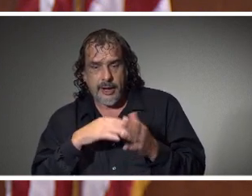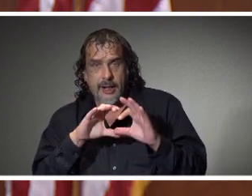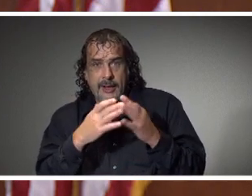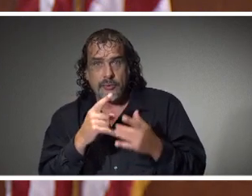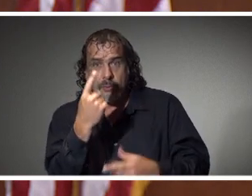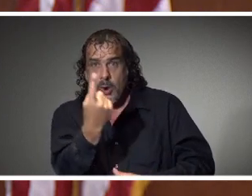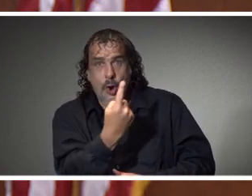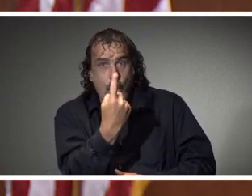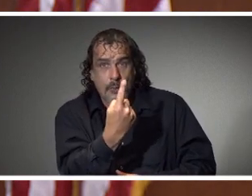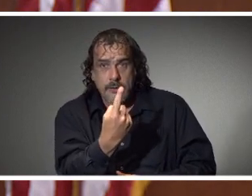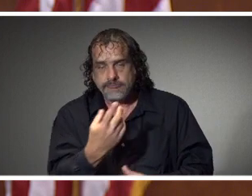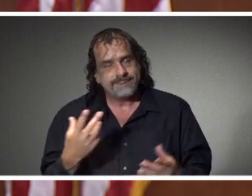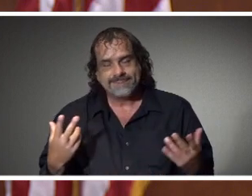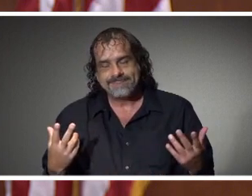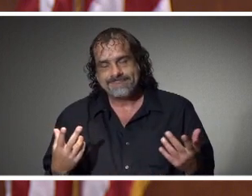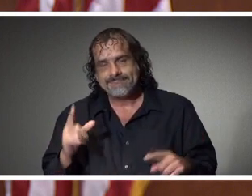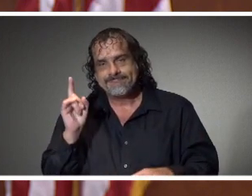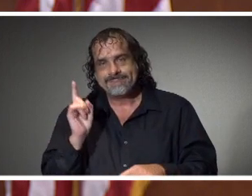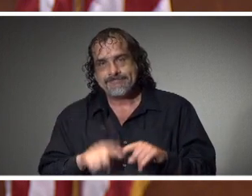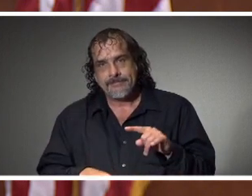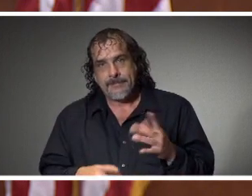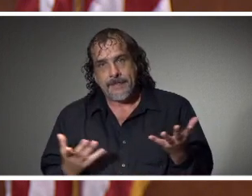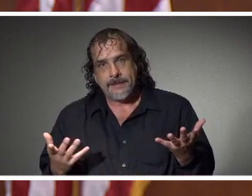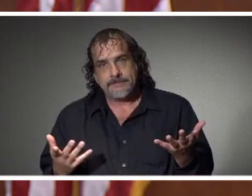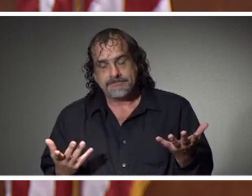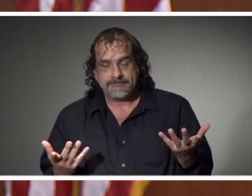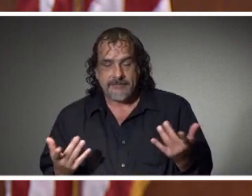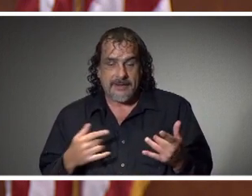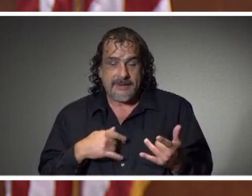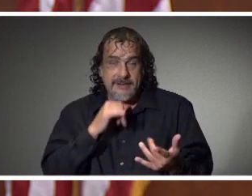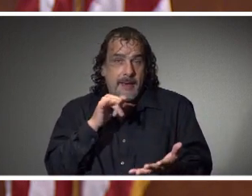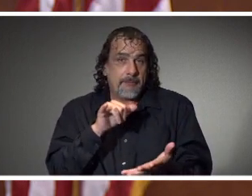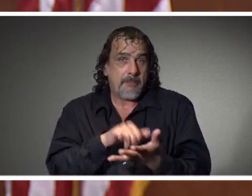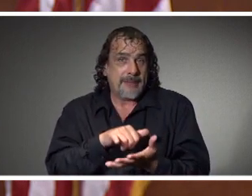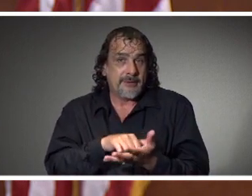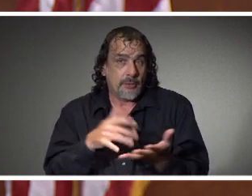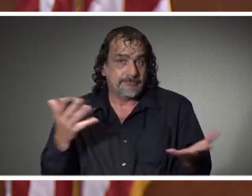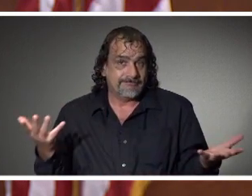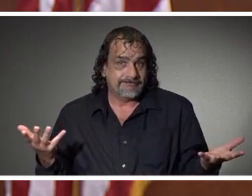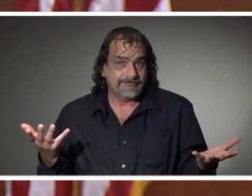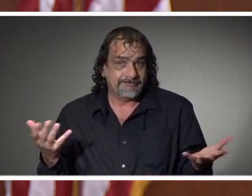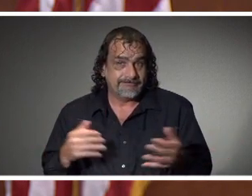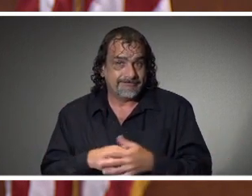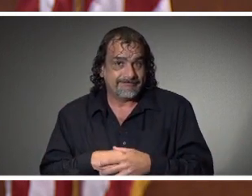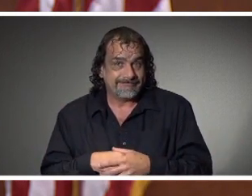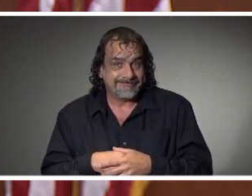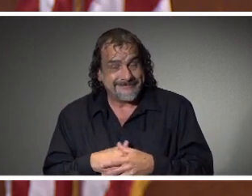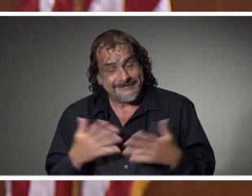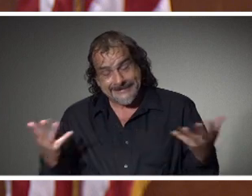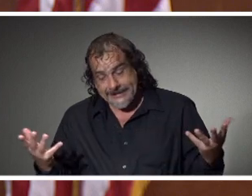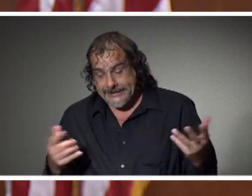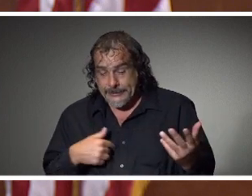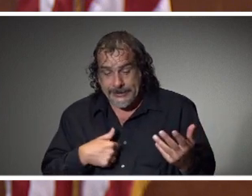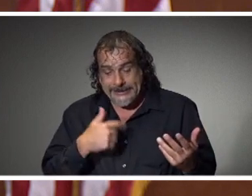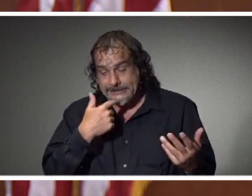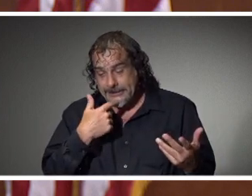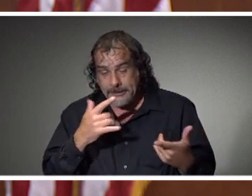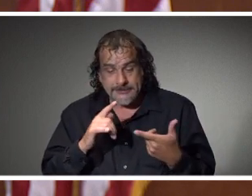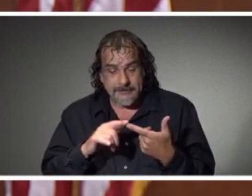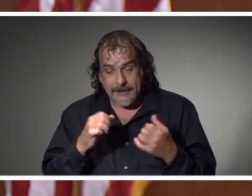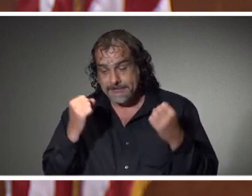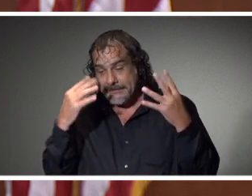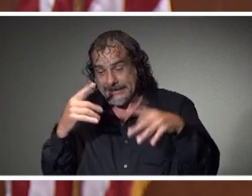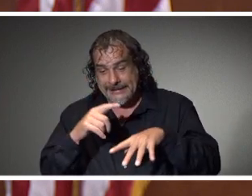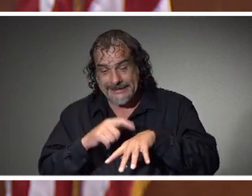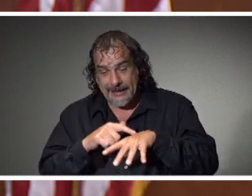simply not reasonable. It's simply not possible. We talked a lot at the beginning of this pandemic about